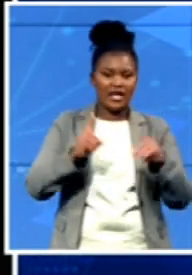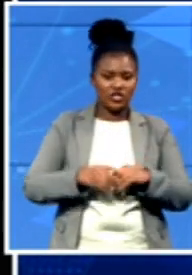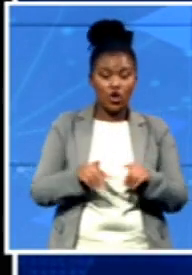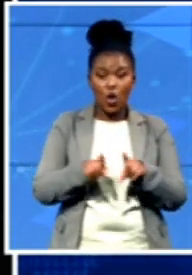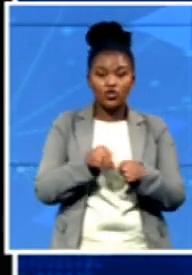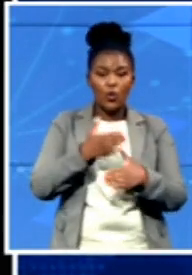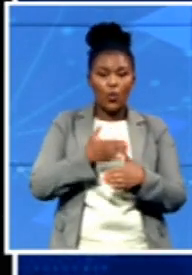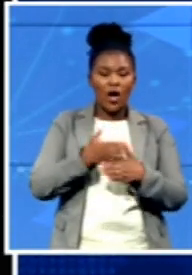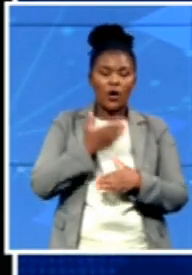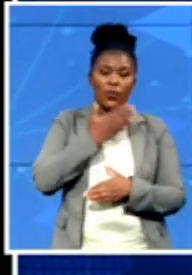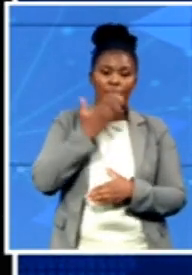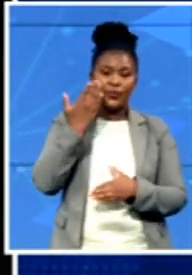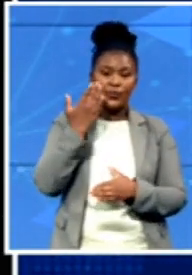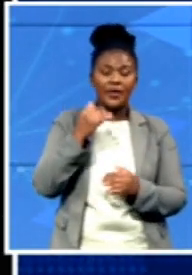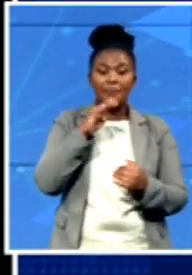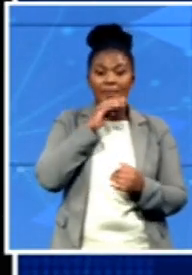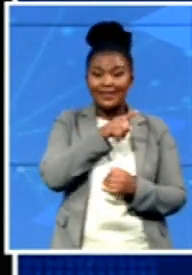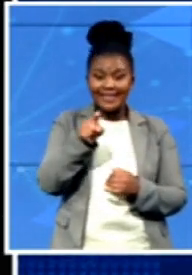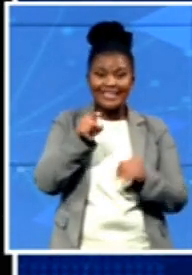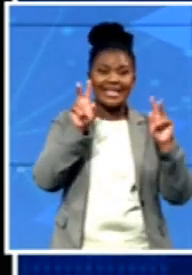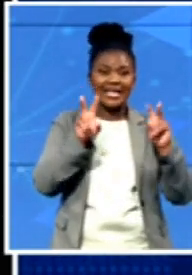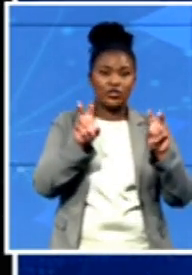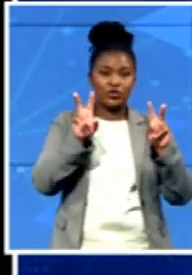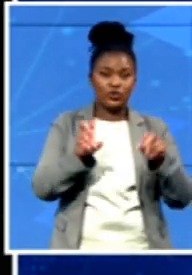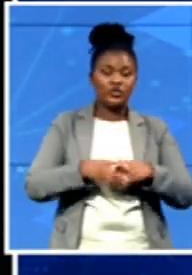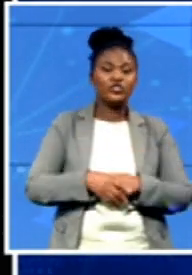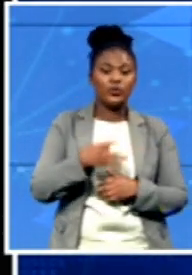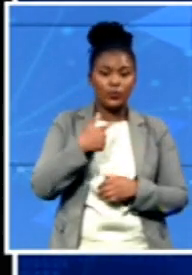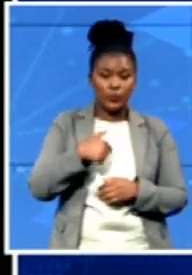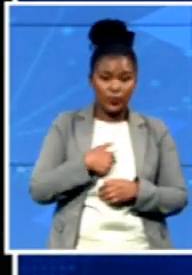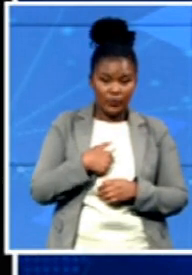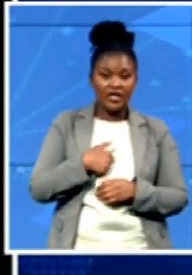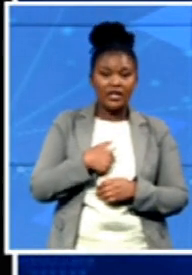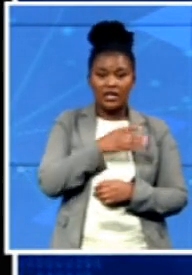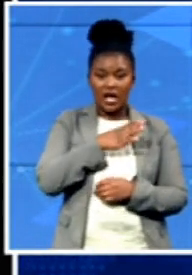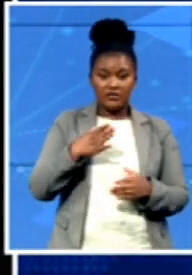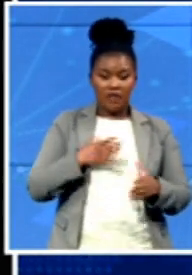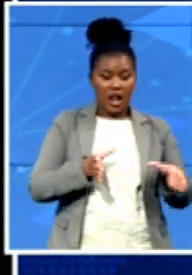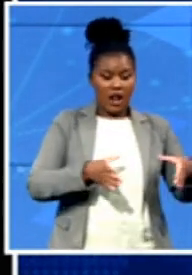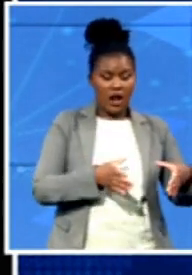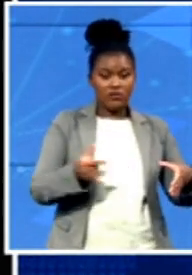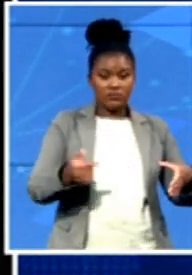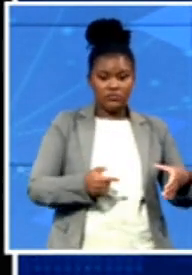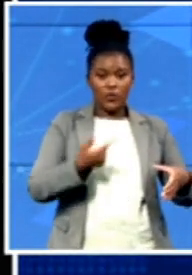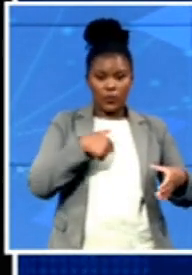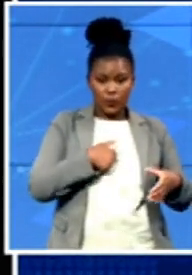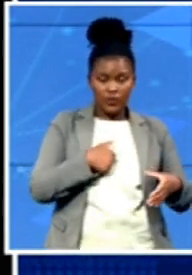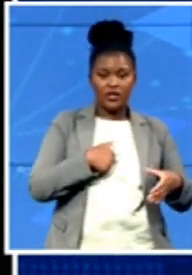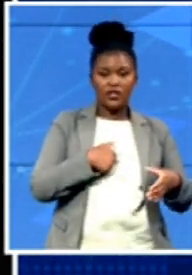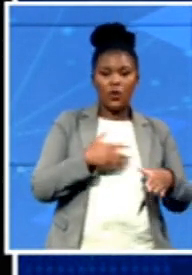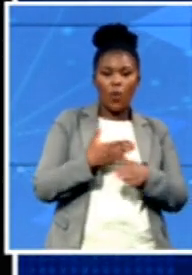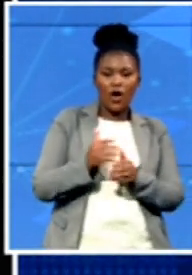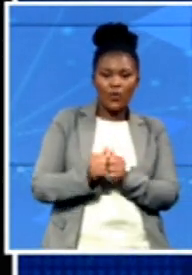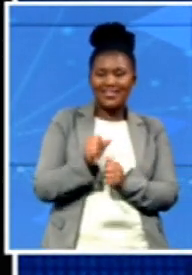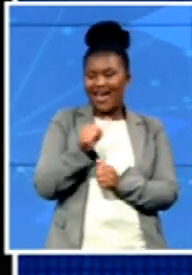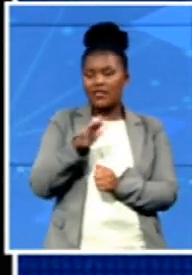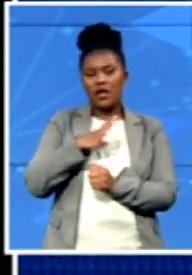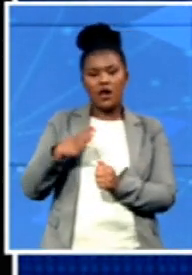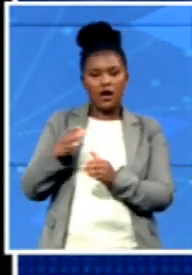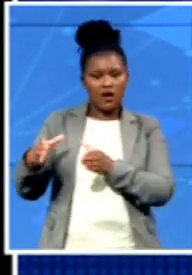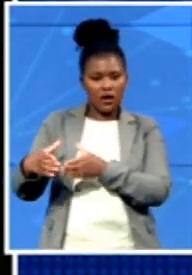issues that as Chancellor, in collaboration with other chancellors of universities, as well